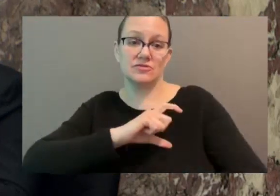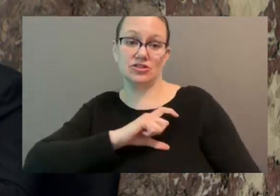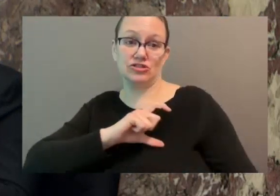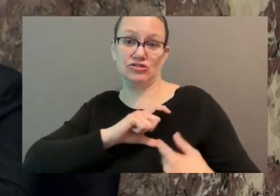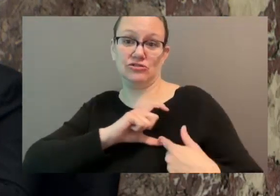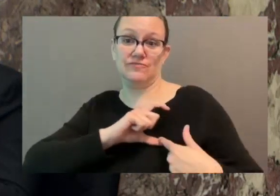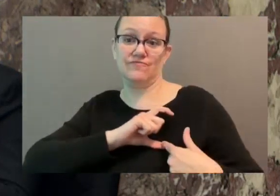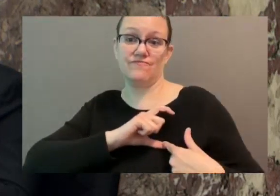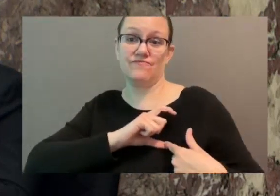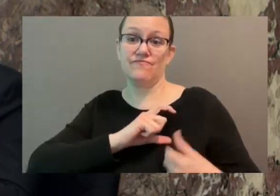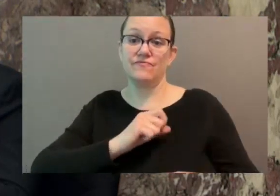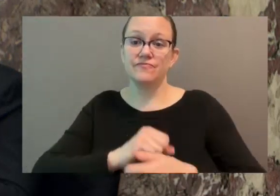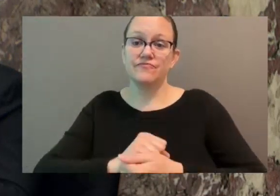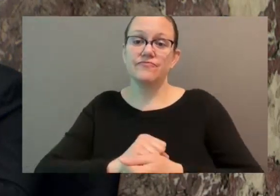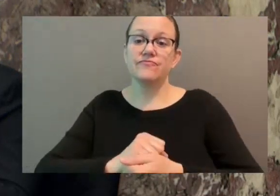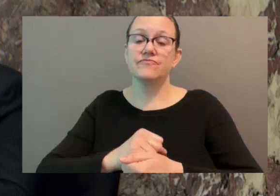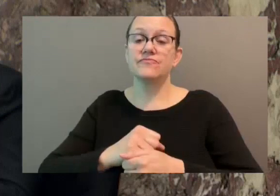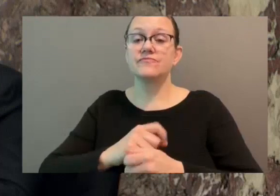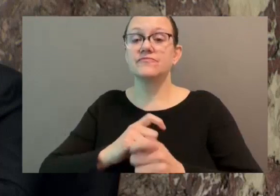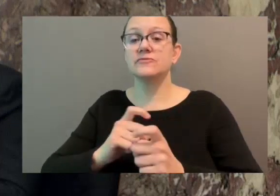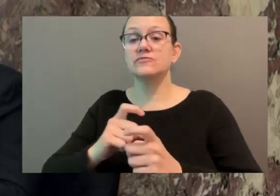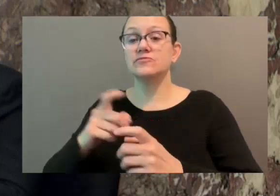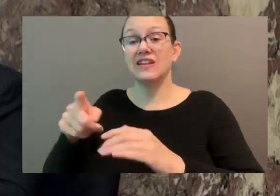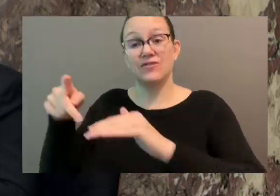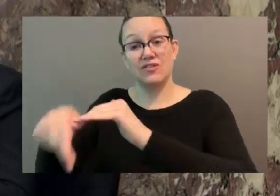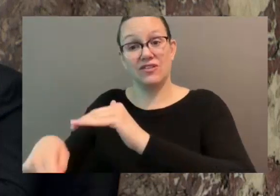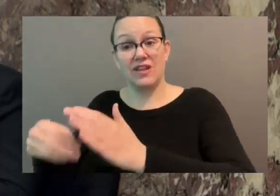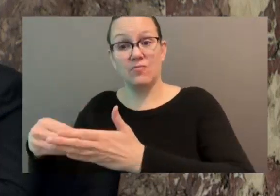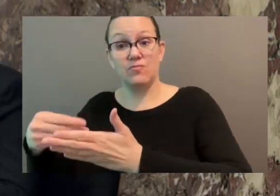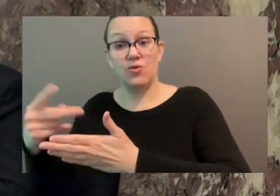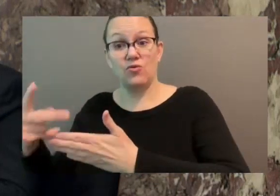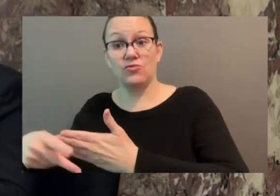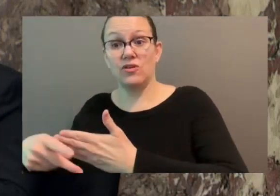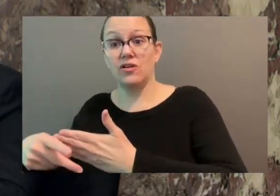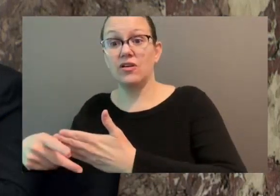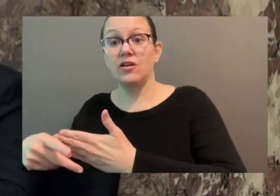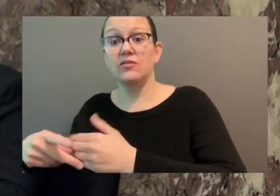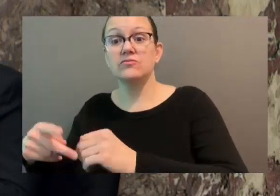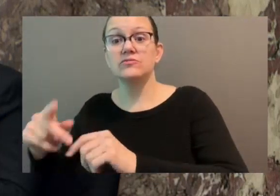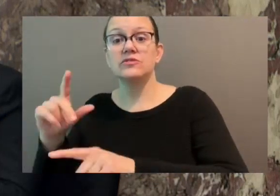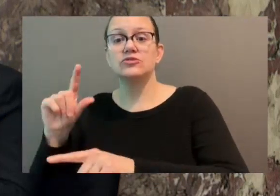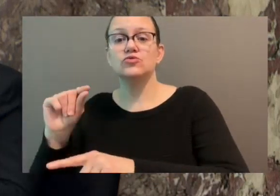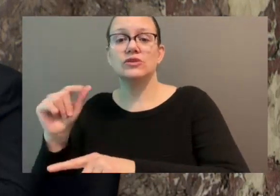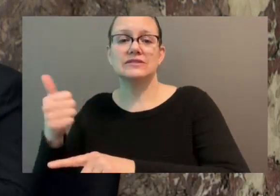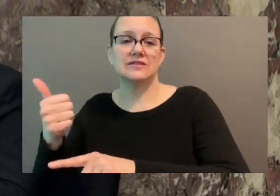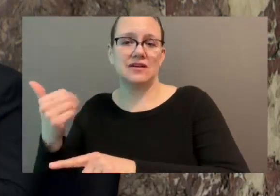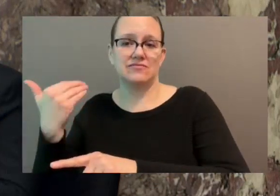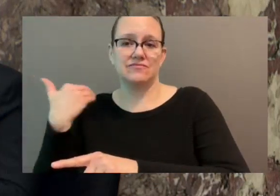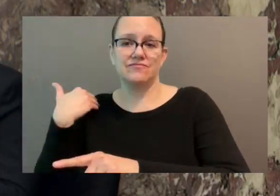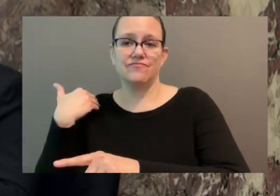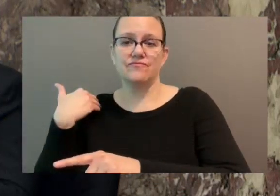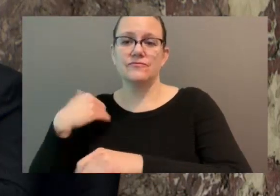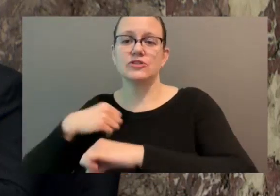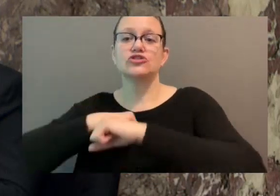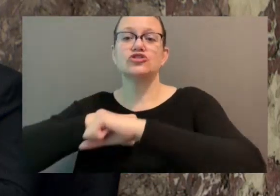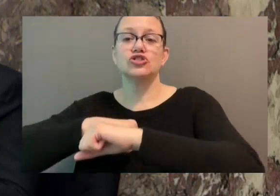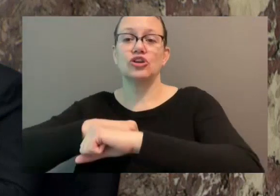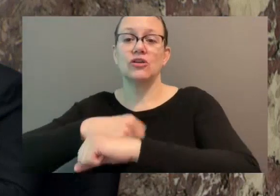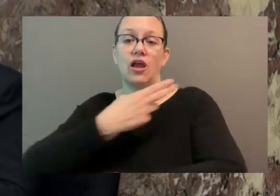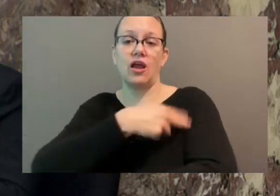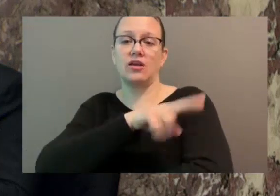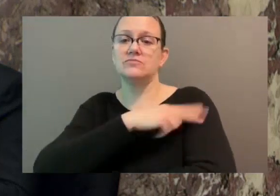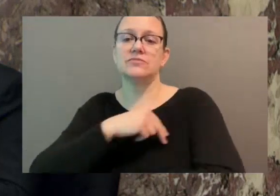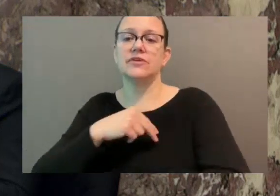the leader of the opposition was Minister of Health. We restored it. We have put in place, Honourable Speaker,